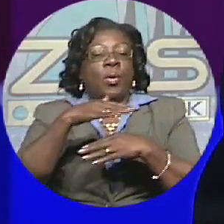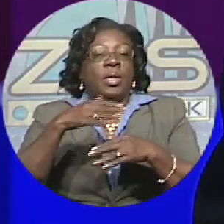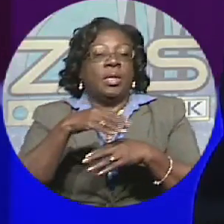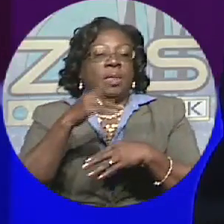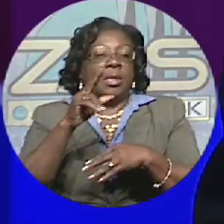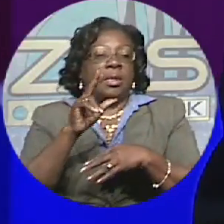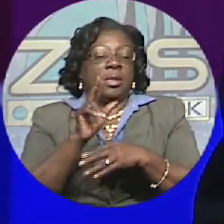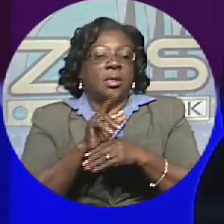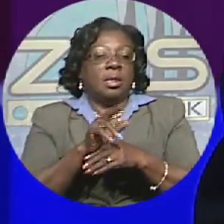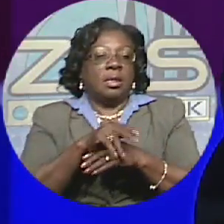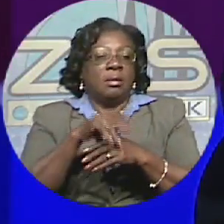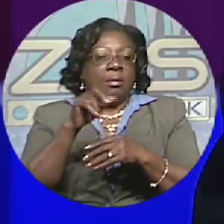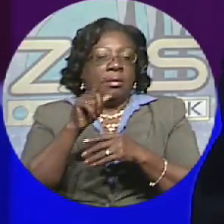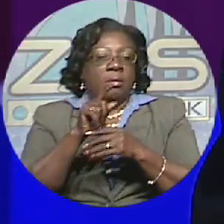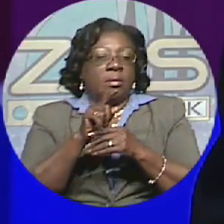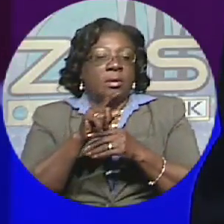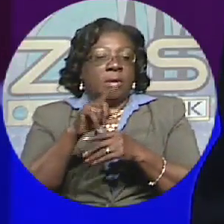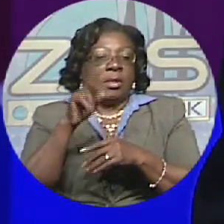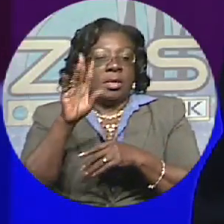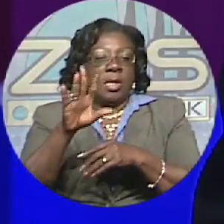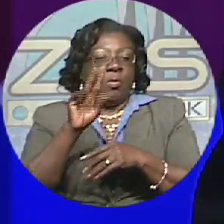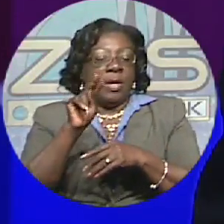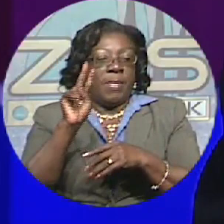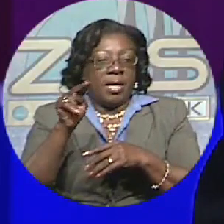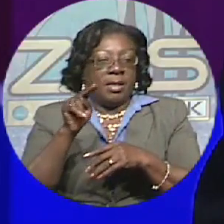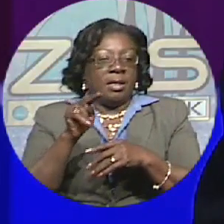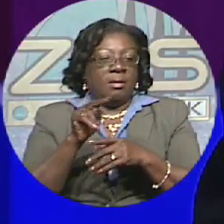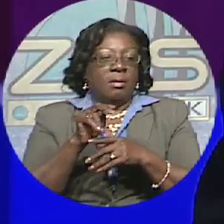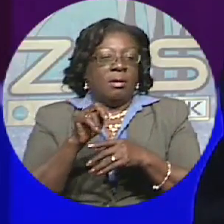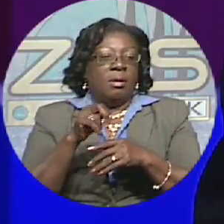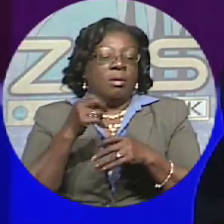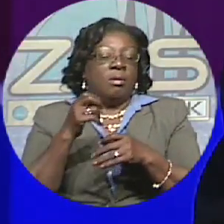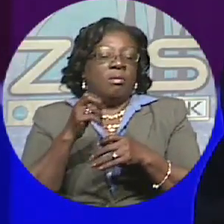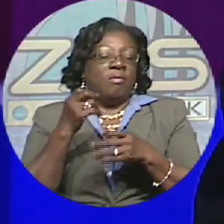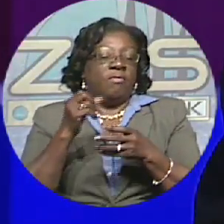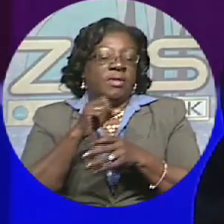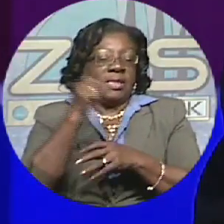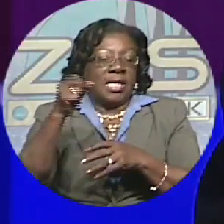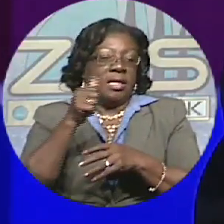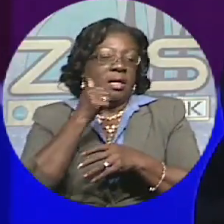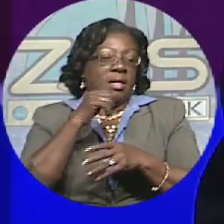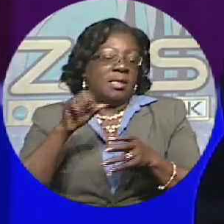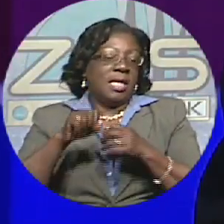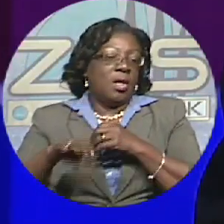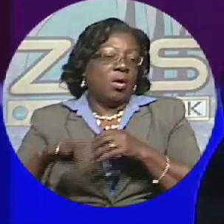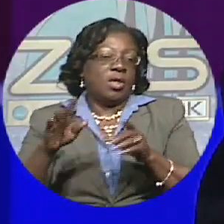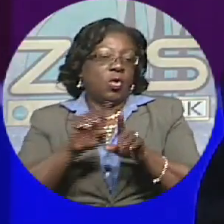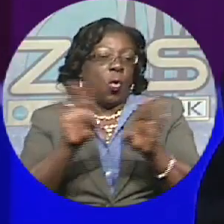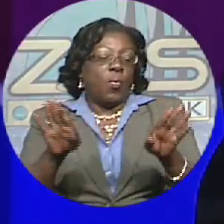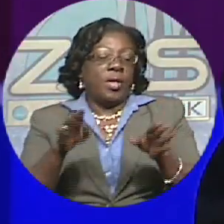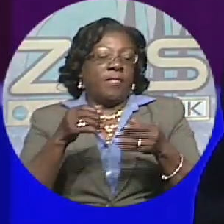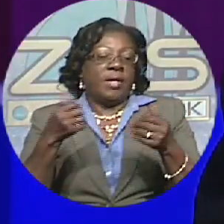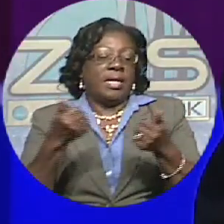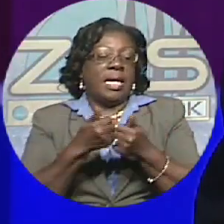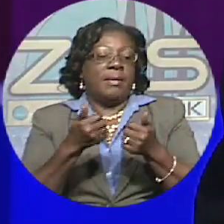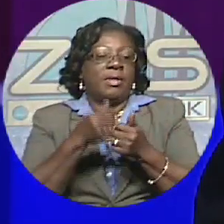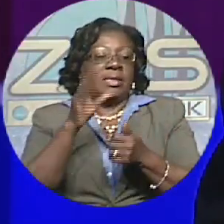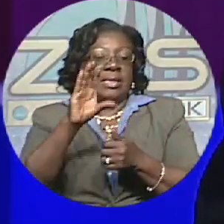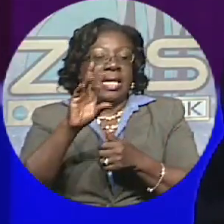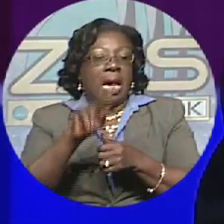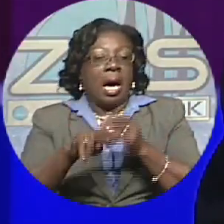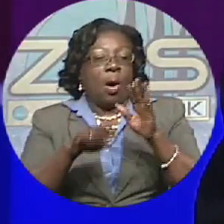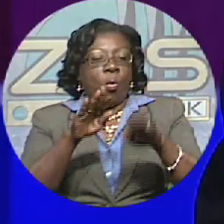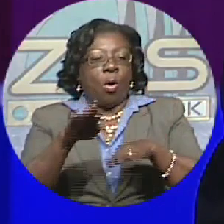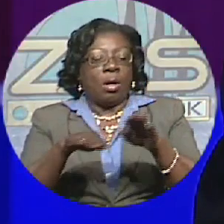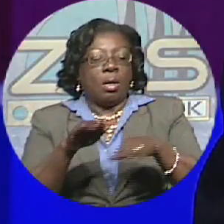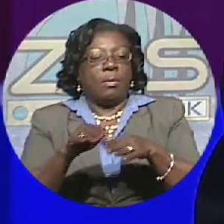25-19, 25-23 victory. CV Bethel wasn't as fortunate in senior girls play as they lost the opener of that series to C.R. Walker,